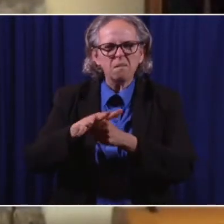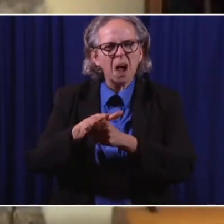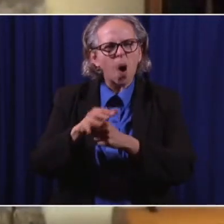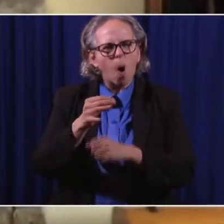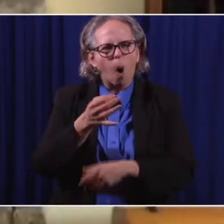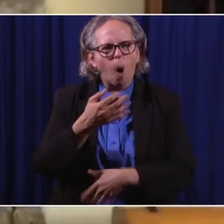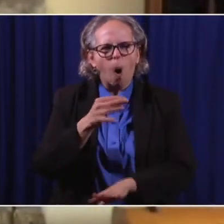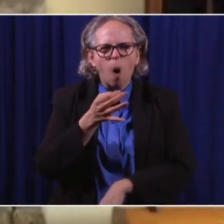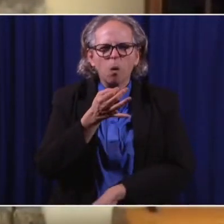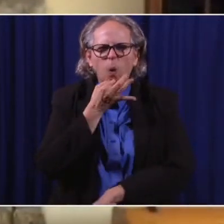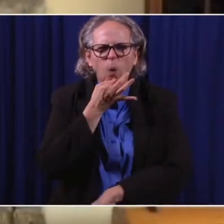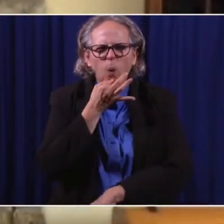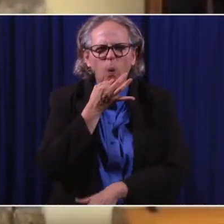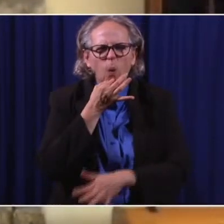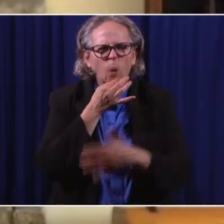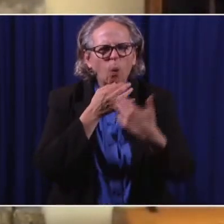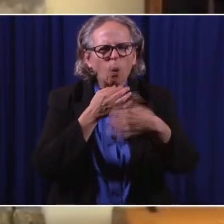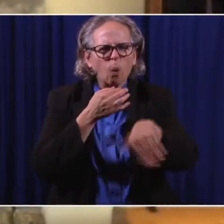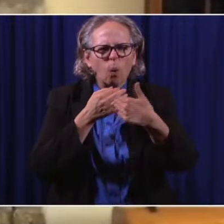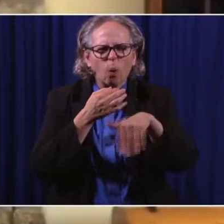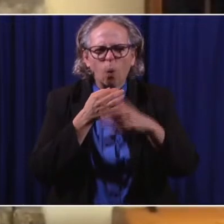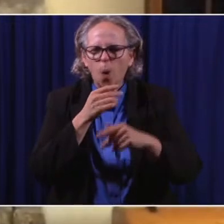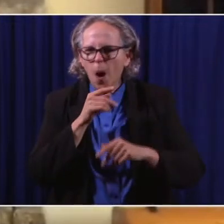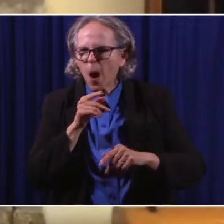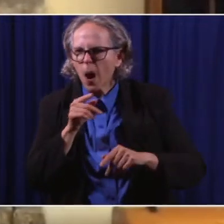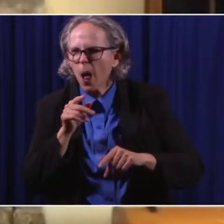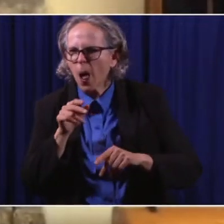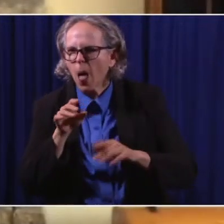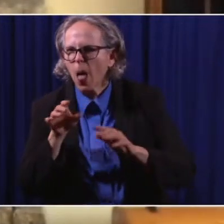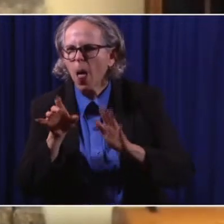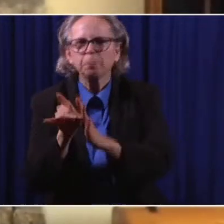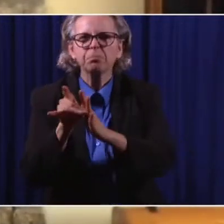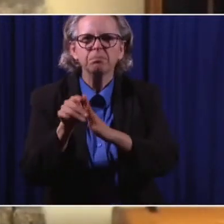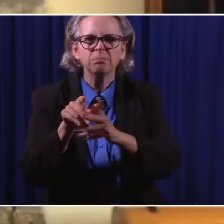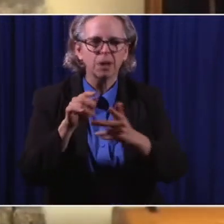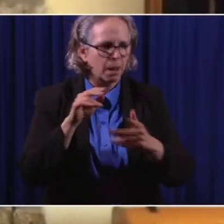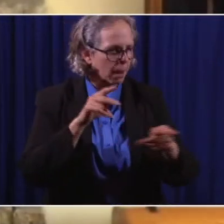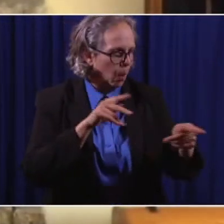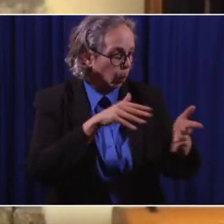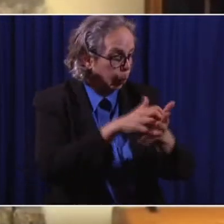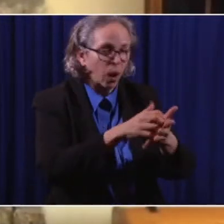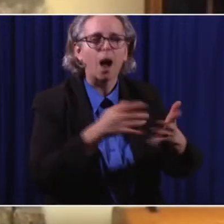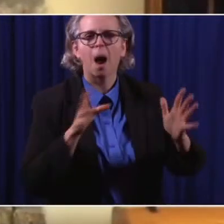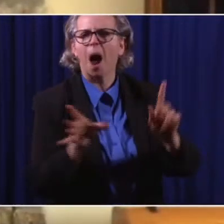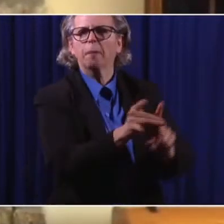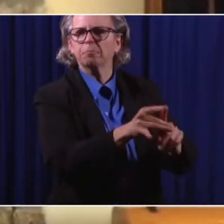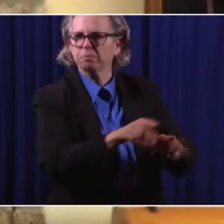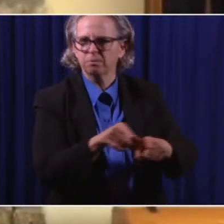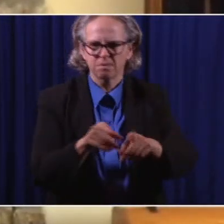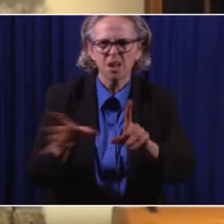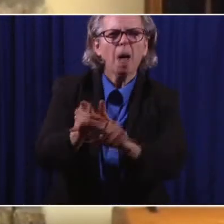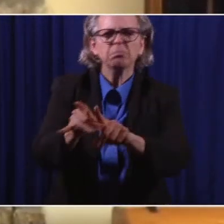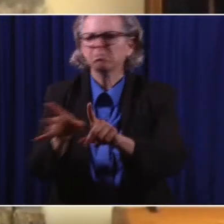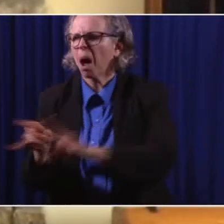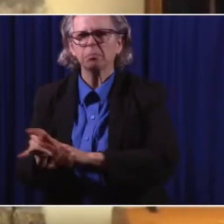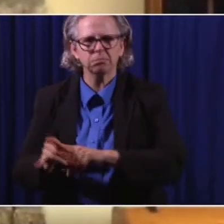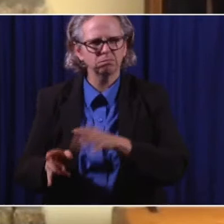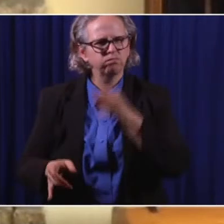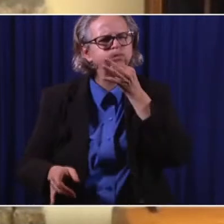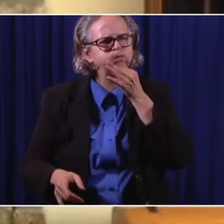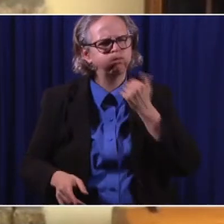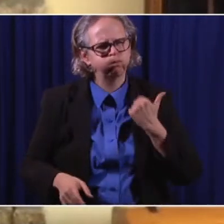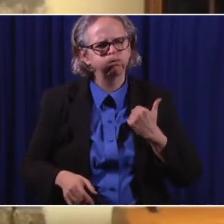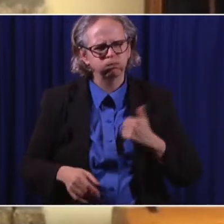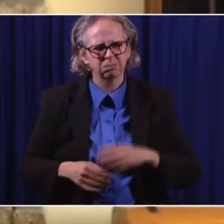can come up on you pretty quick. And people can have it and they don't know they have it. So the next person you run into might have it. So